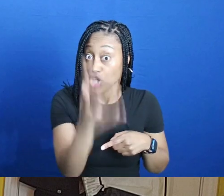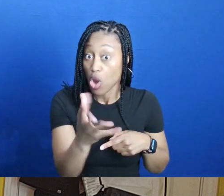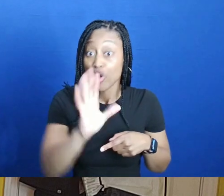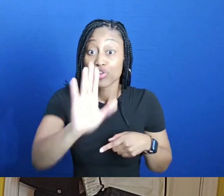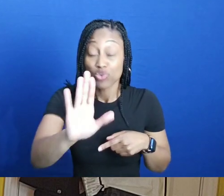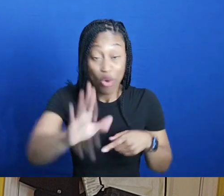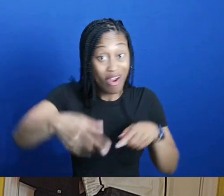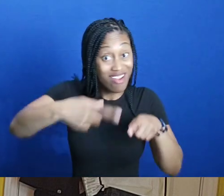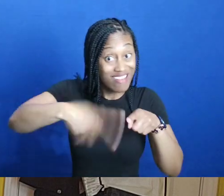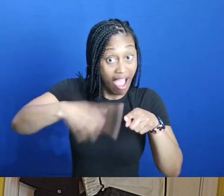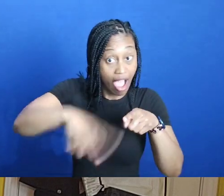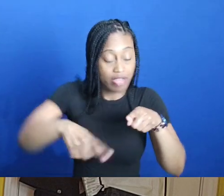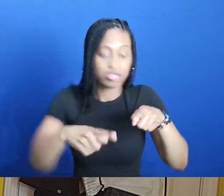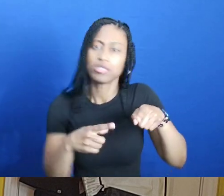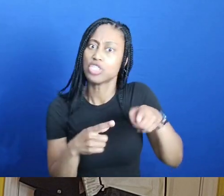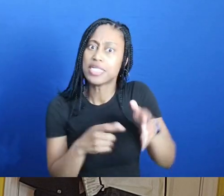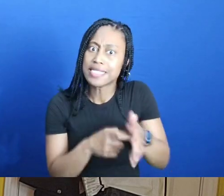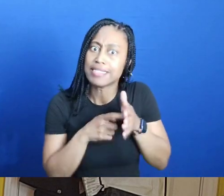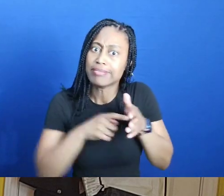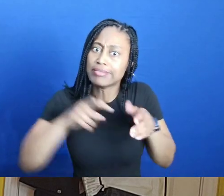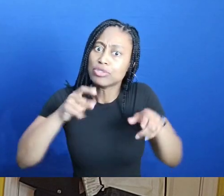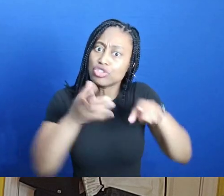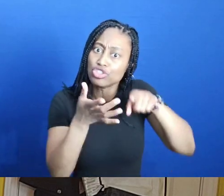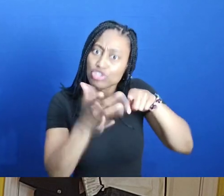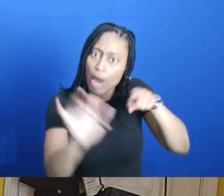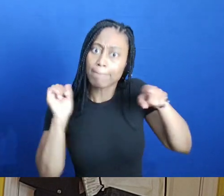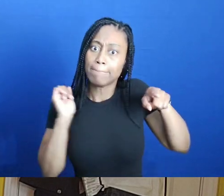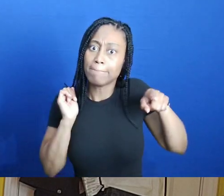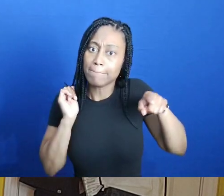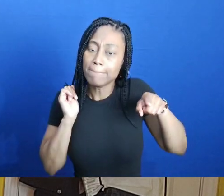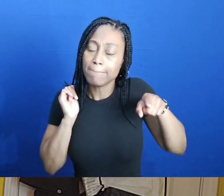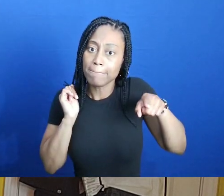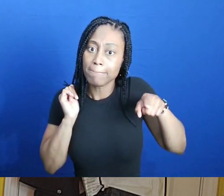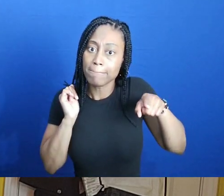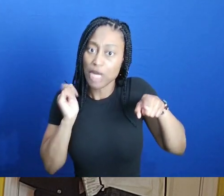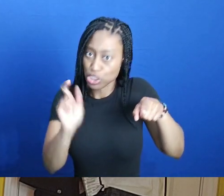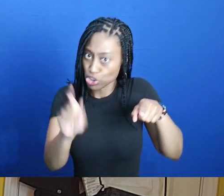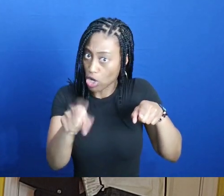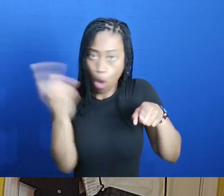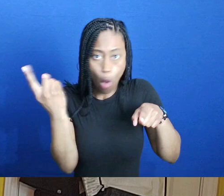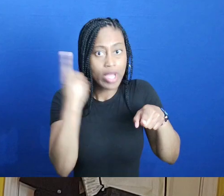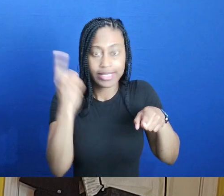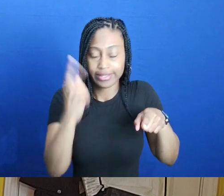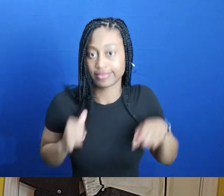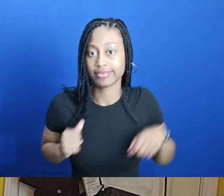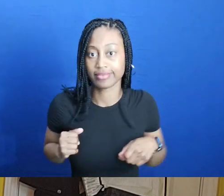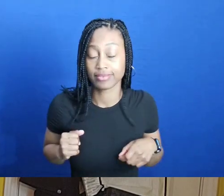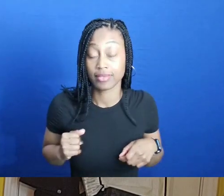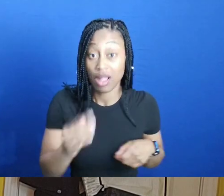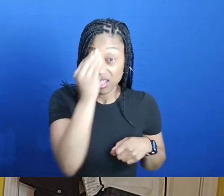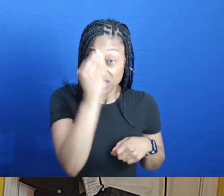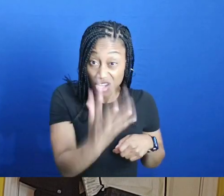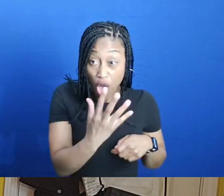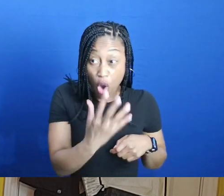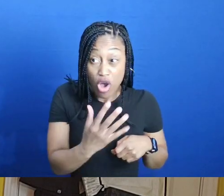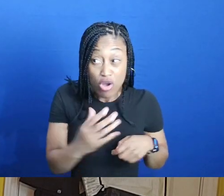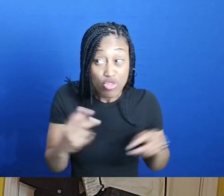is sharp. Speaking of that, your knives should always be sharp in your